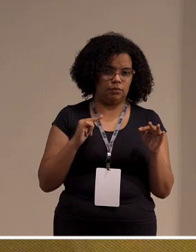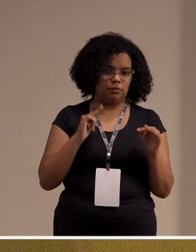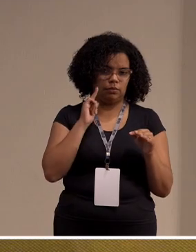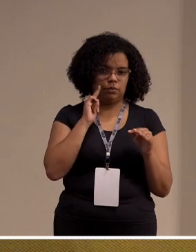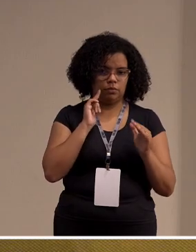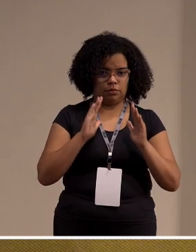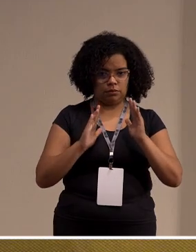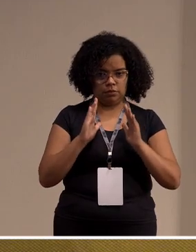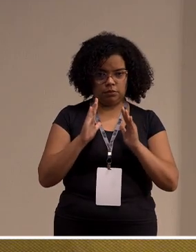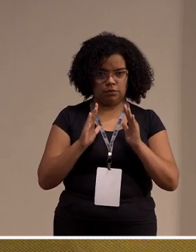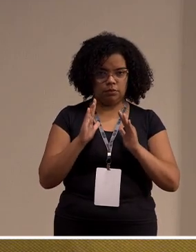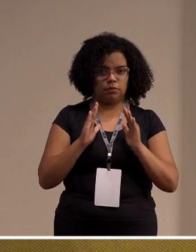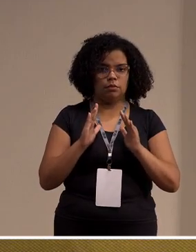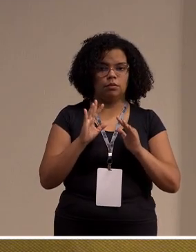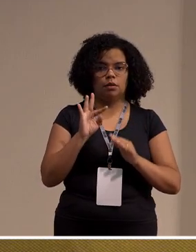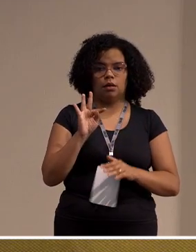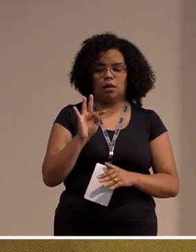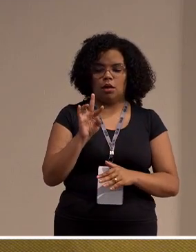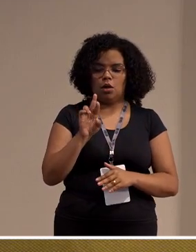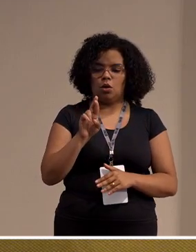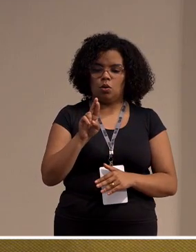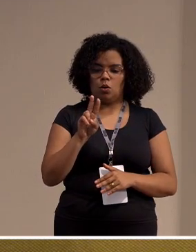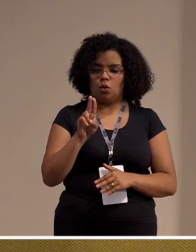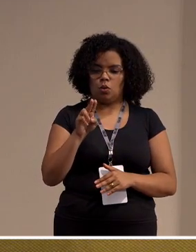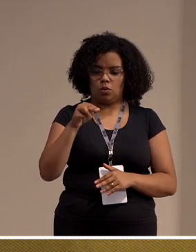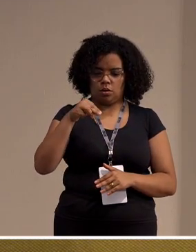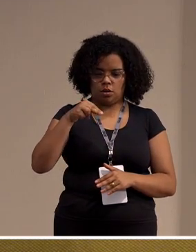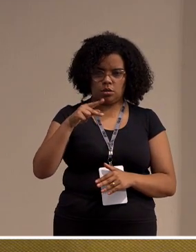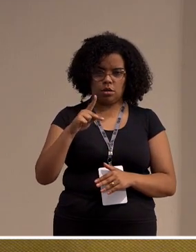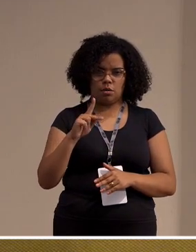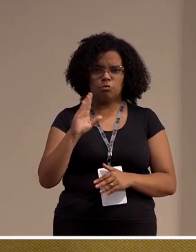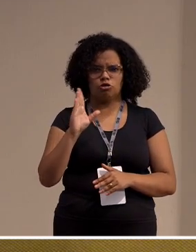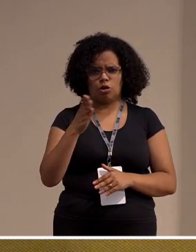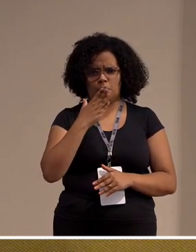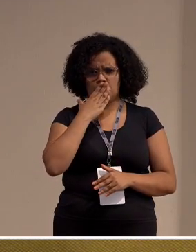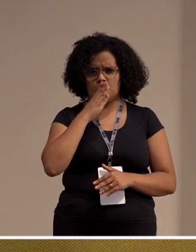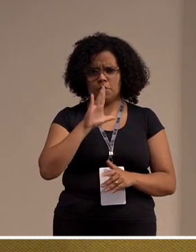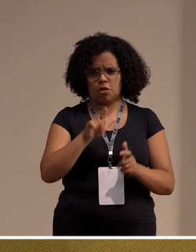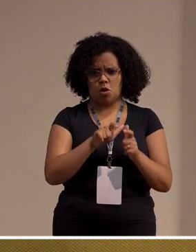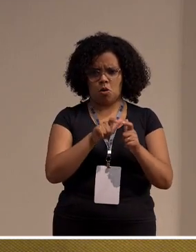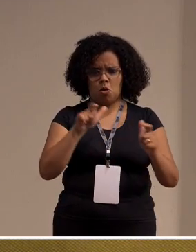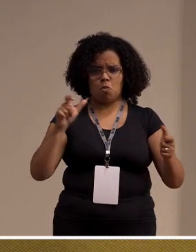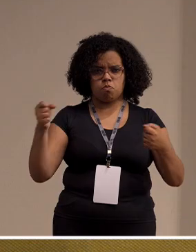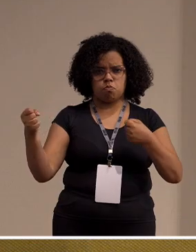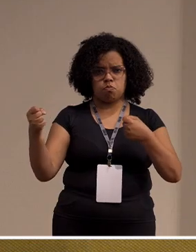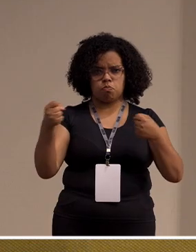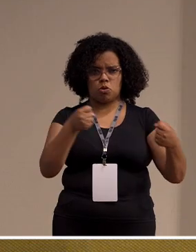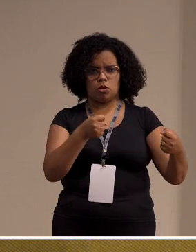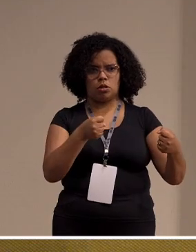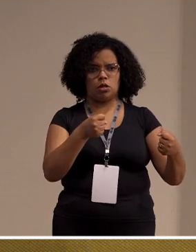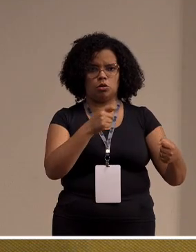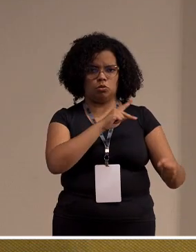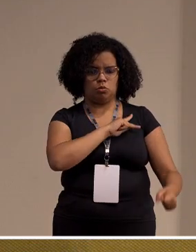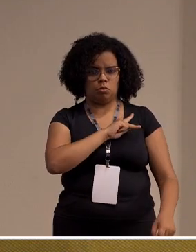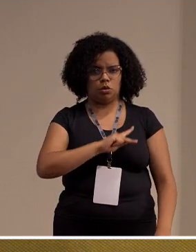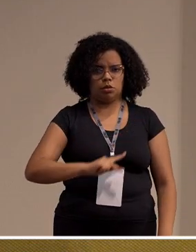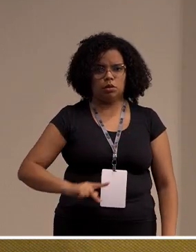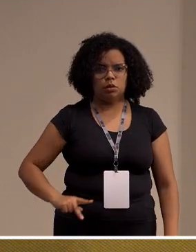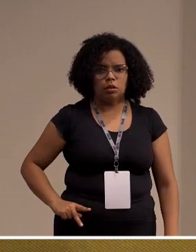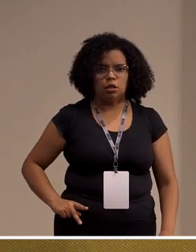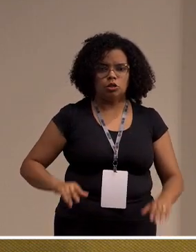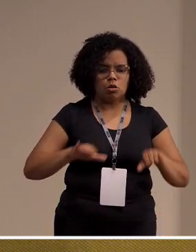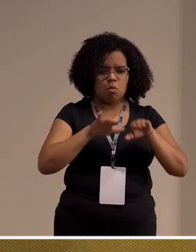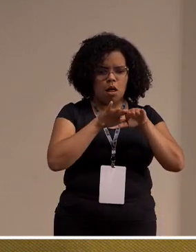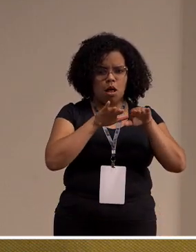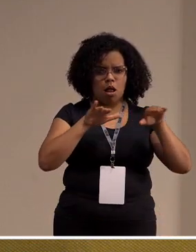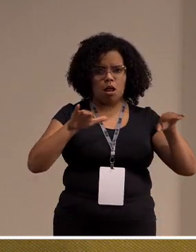Trump has already promised to expand the powers of the president in a dictatorial direction. And the Supreme